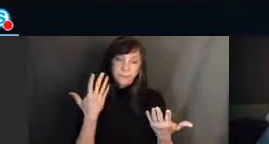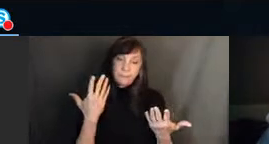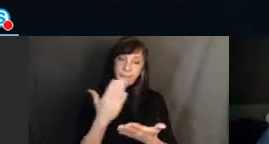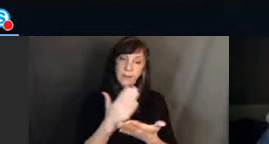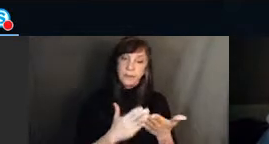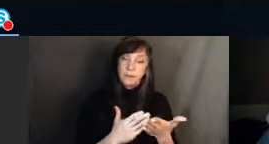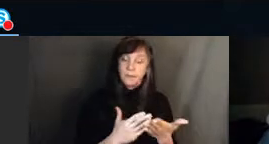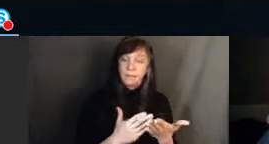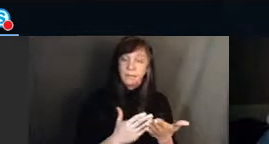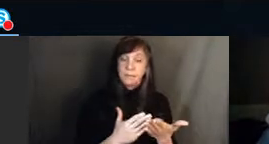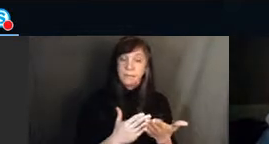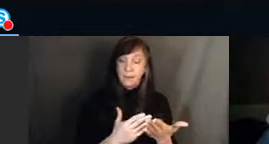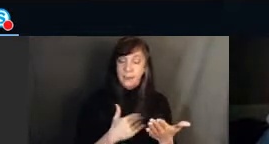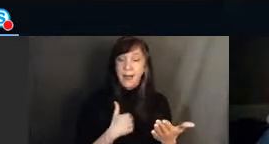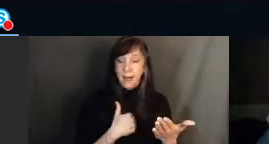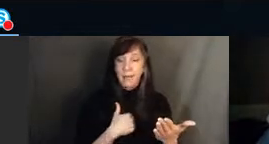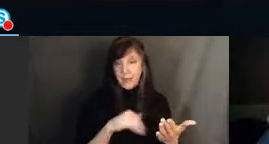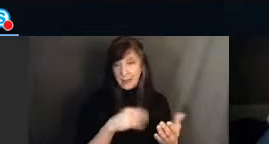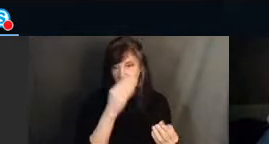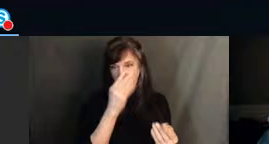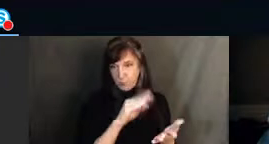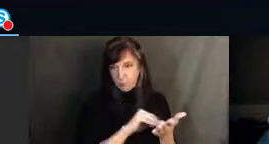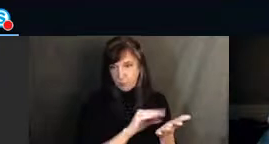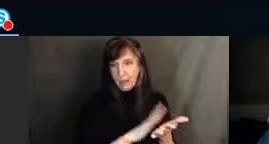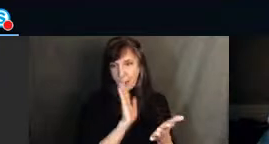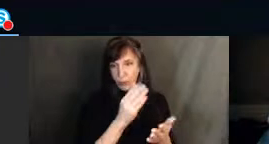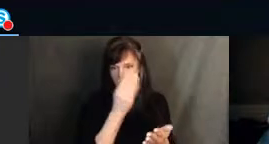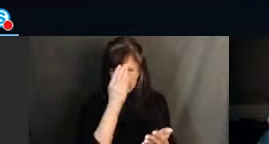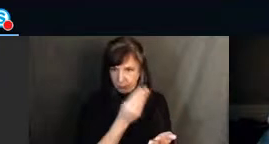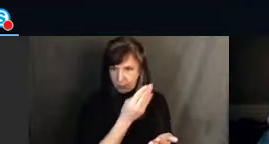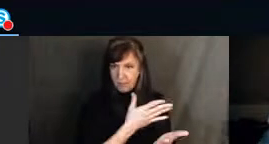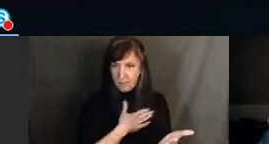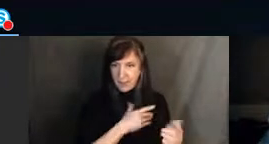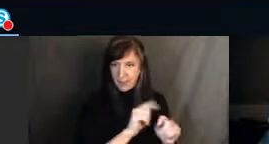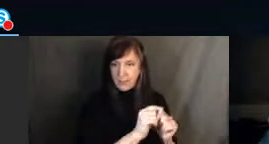then I have that note here that I can pass along.